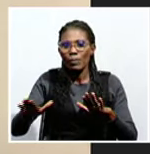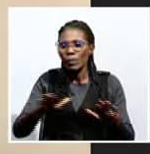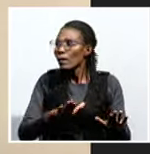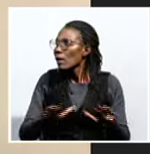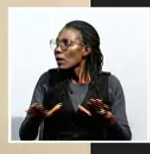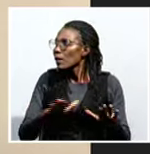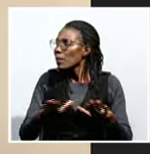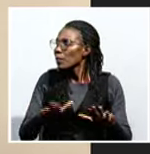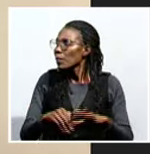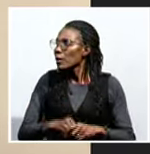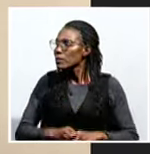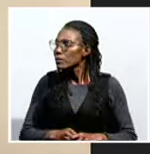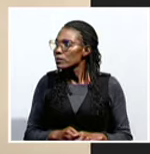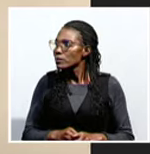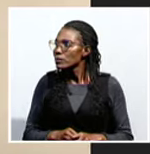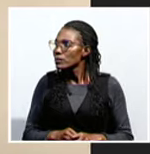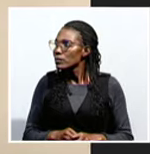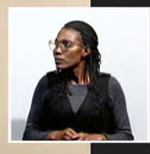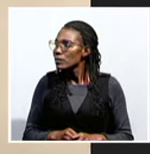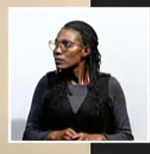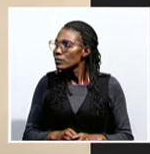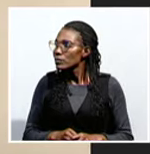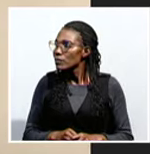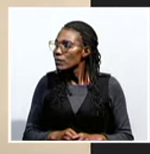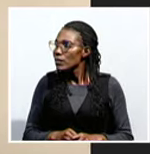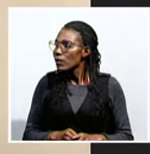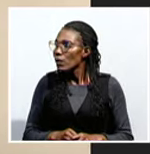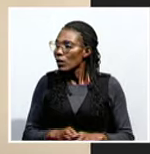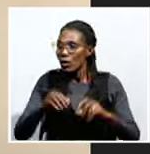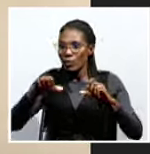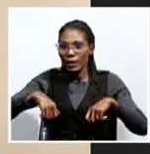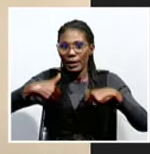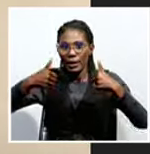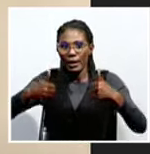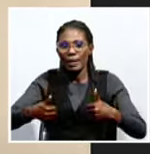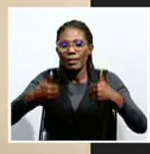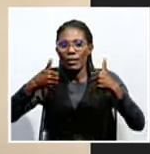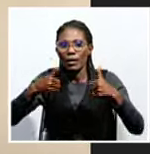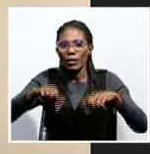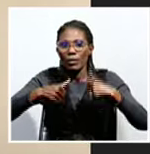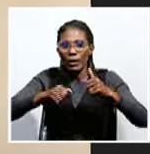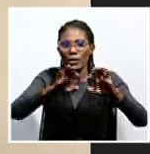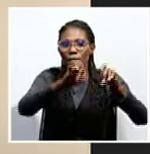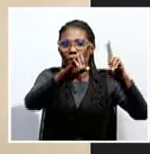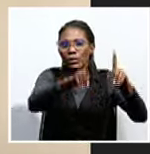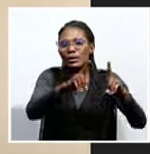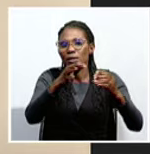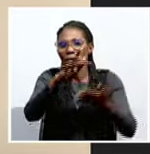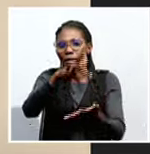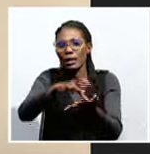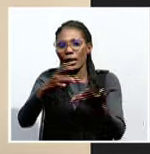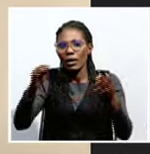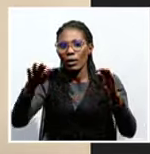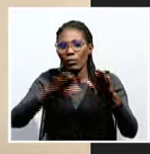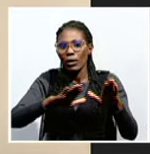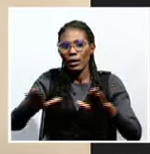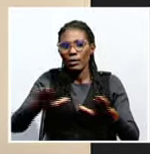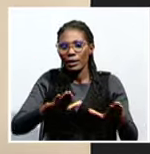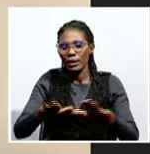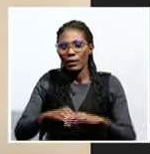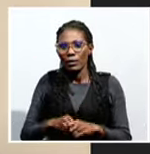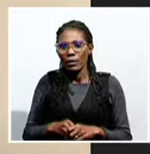in one of our health and education centers of SWAPO in Angola. I can't say I met